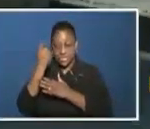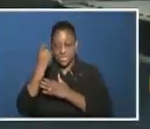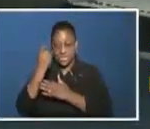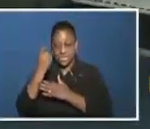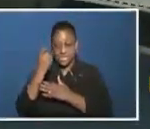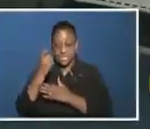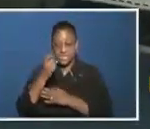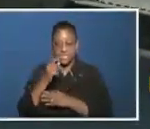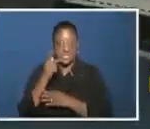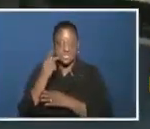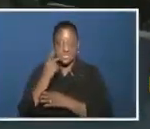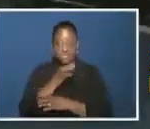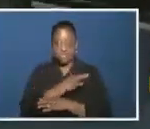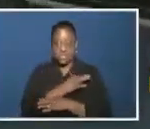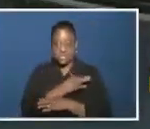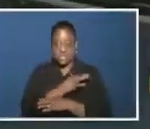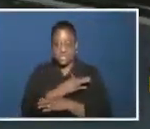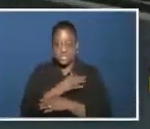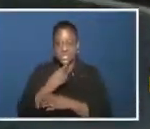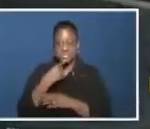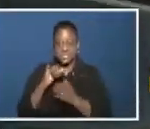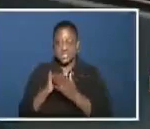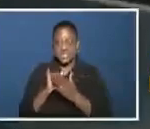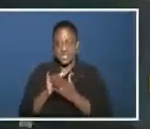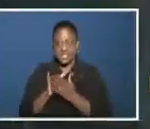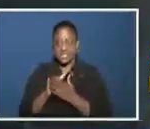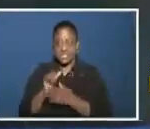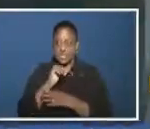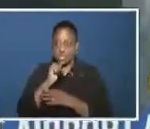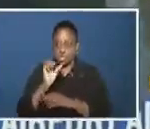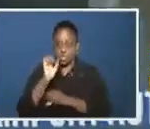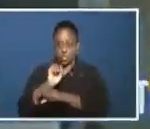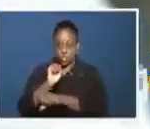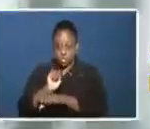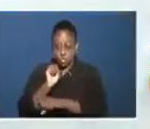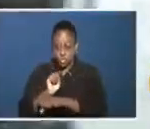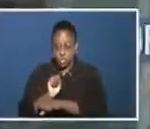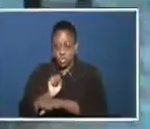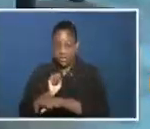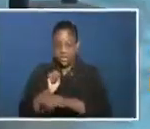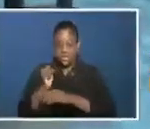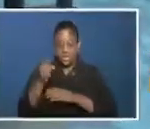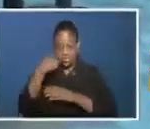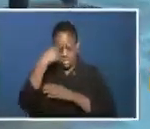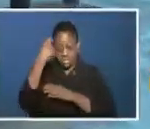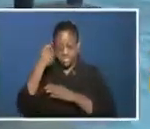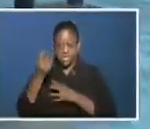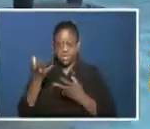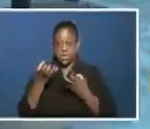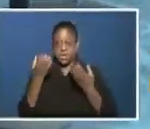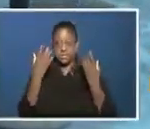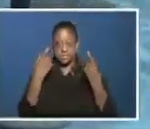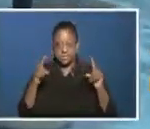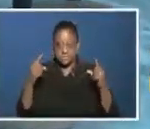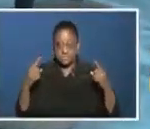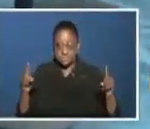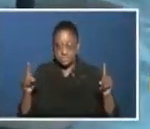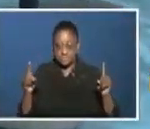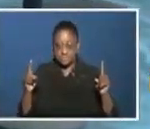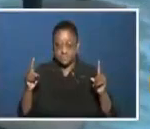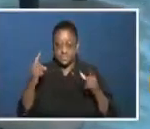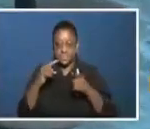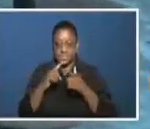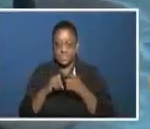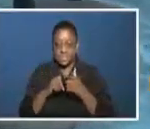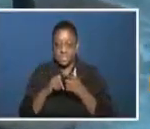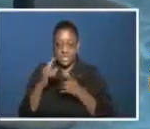President Kimsley Ferguson threatened industrial action last week over stalled efforts to finalize a new industrial agreement for staff at